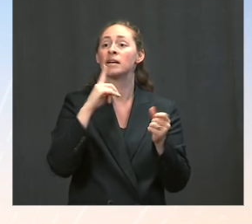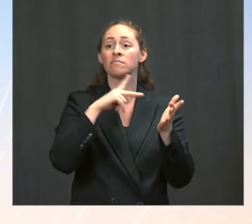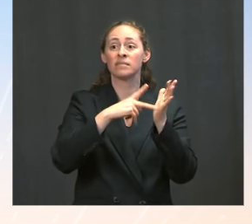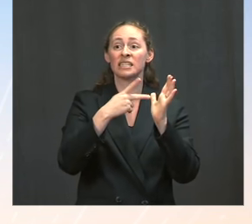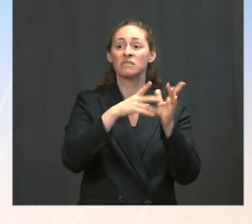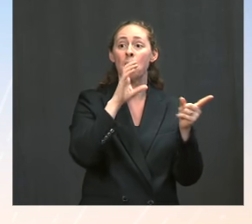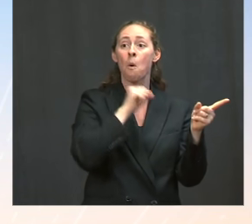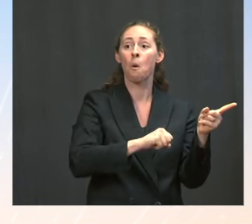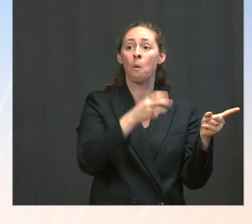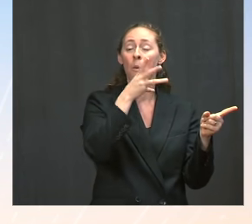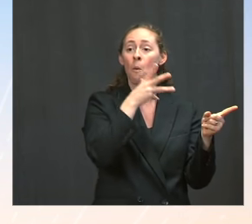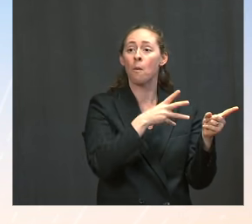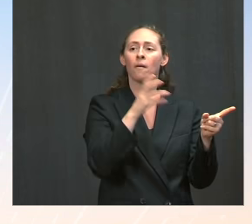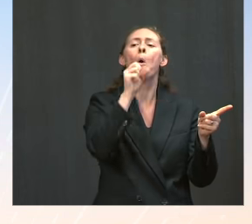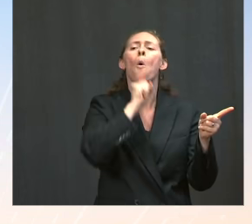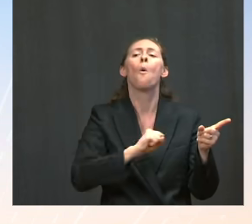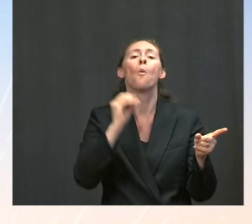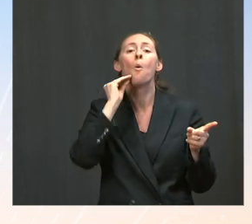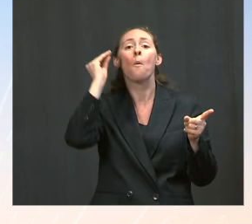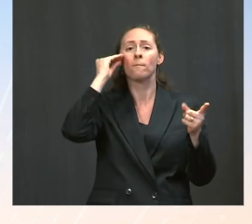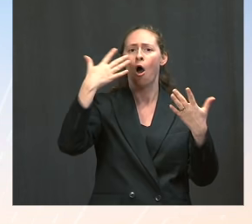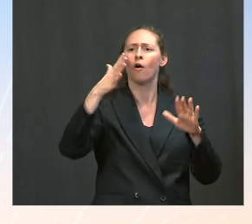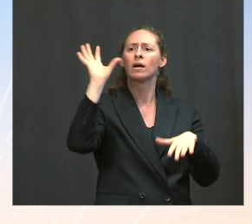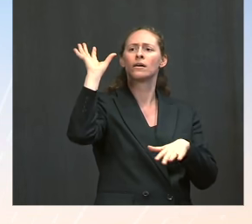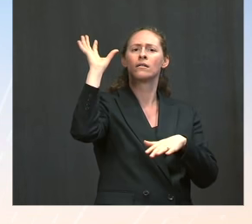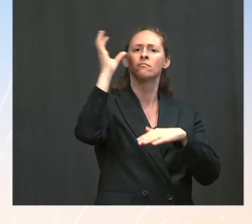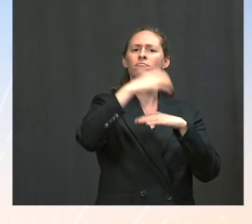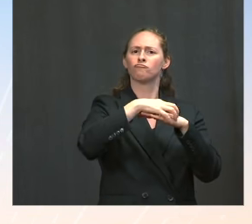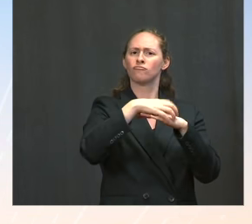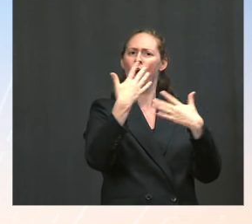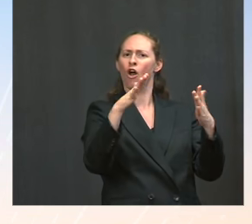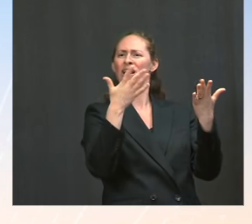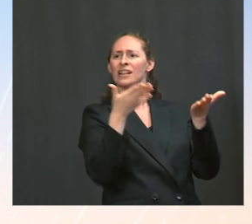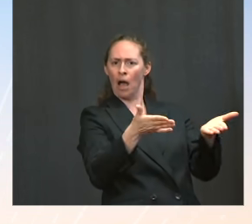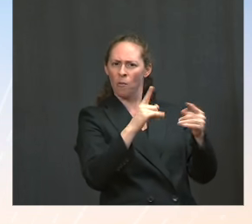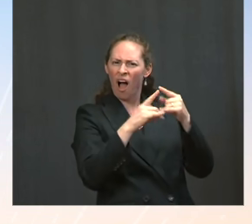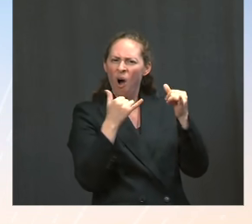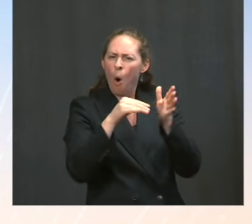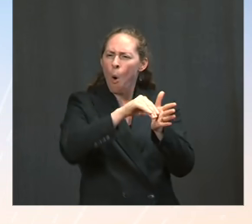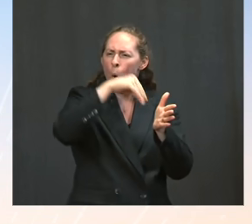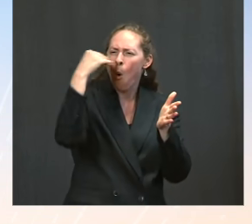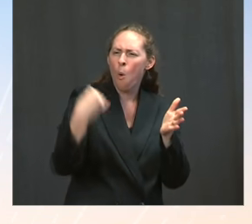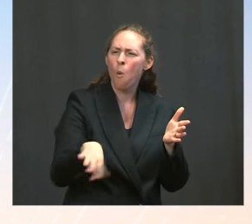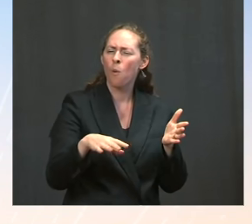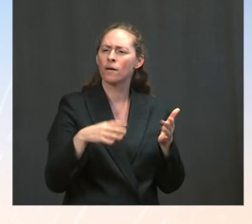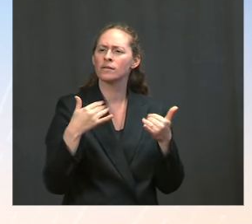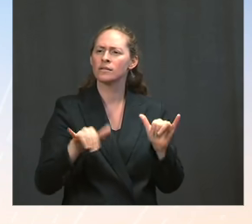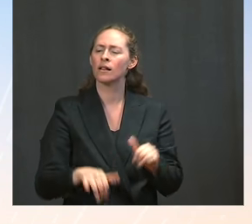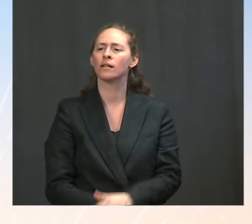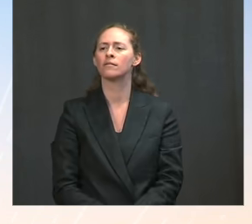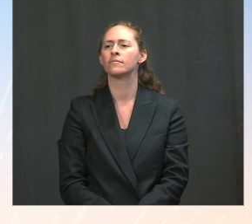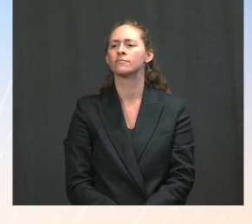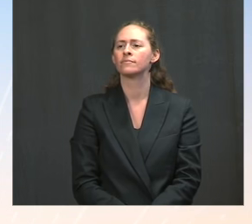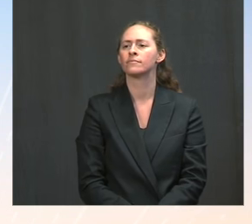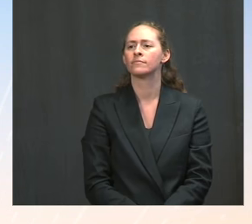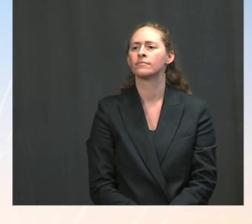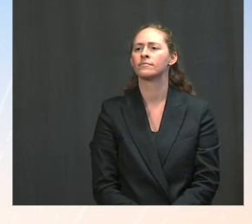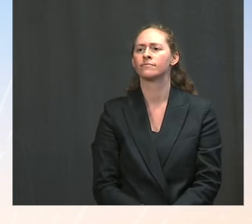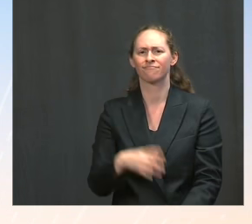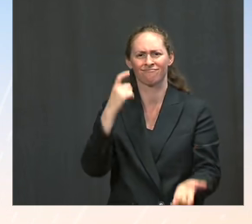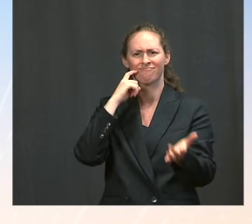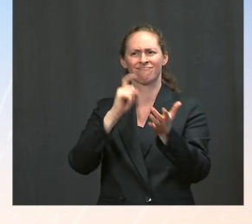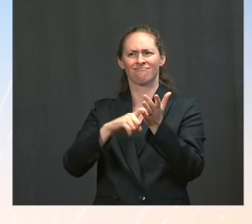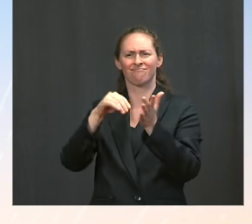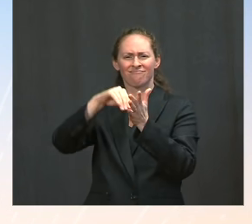on addressing supply chain issues to help address some of these skyrocketing prices in the market. But also, he is focused